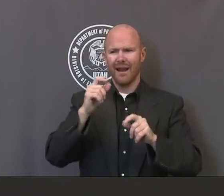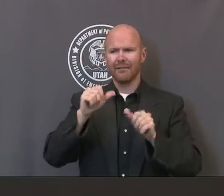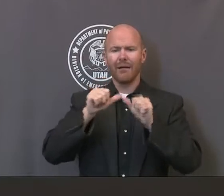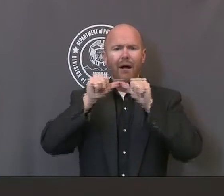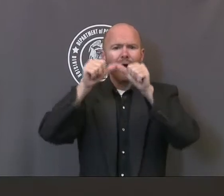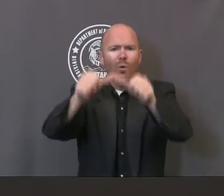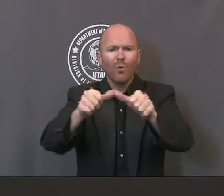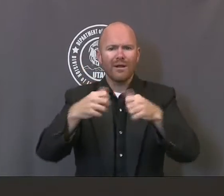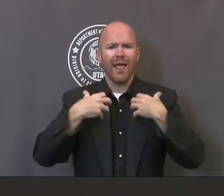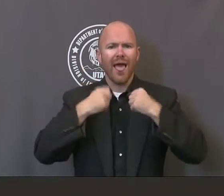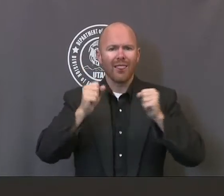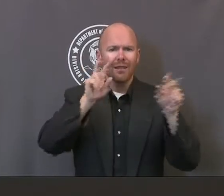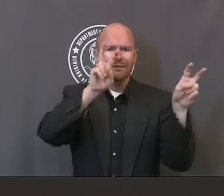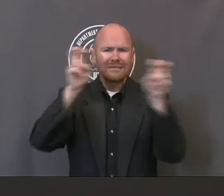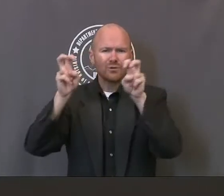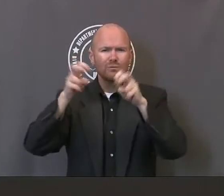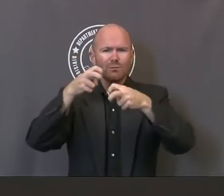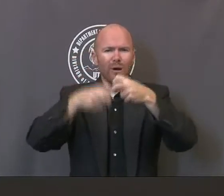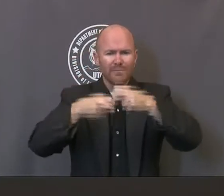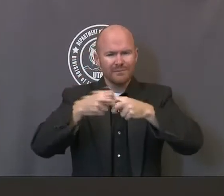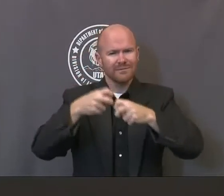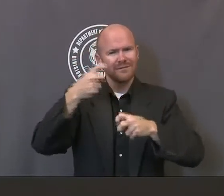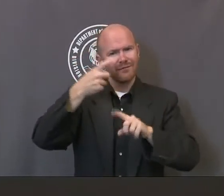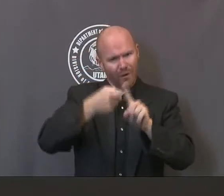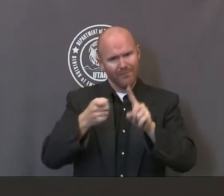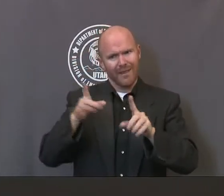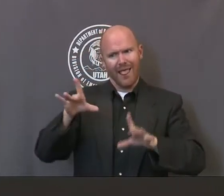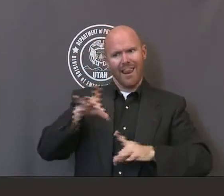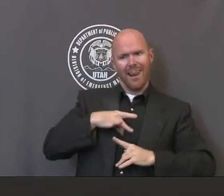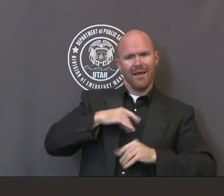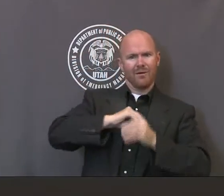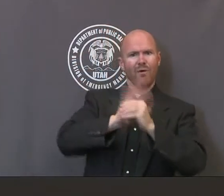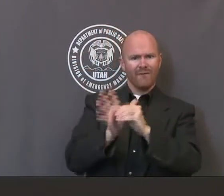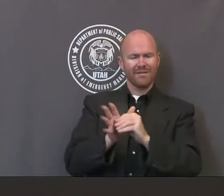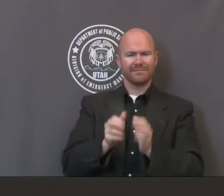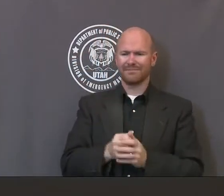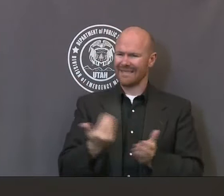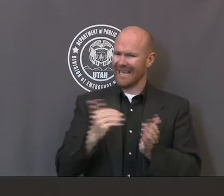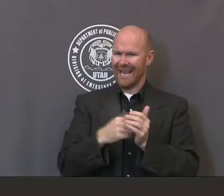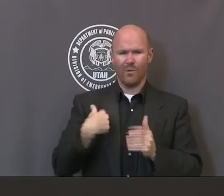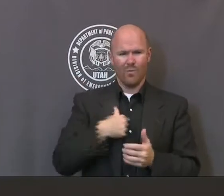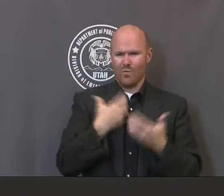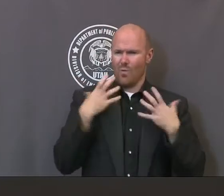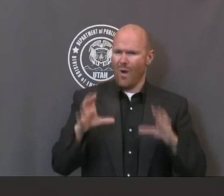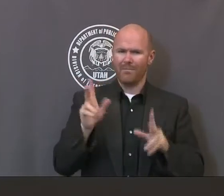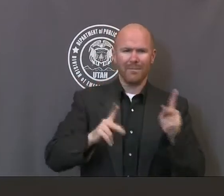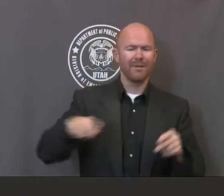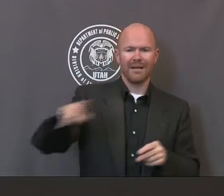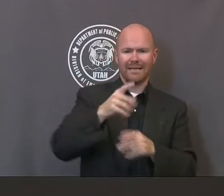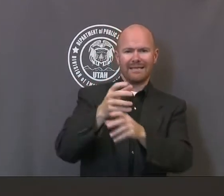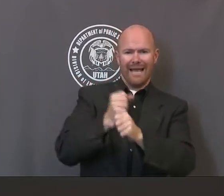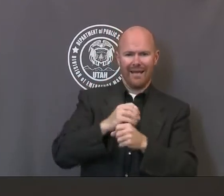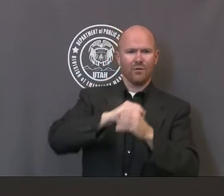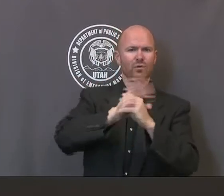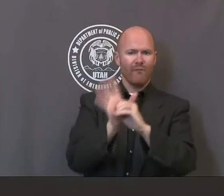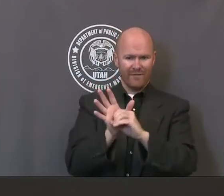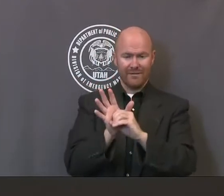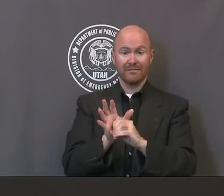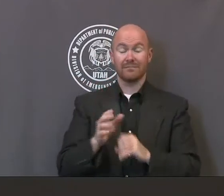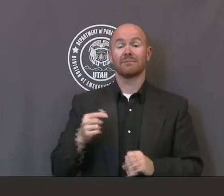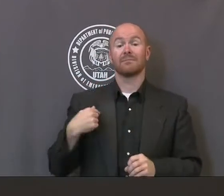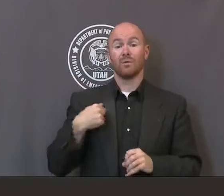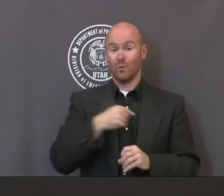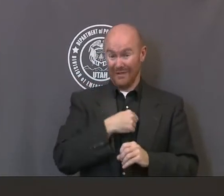guidance, Utah will continue to be one of the worst hotspots in the world for this infection. We don't want that. But we have stemmed the tide of infection